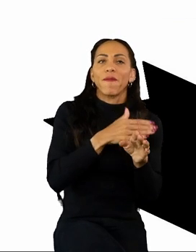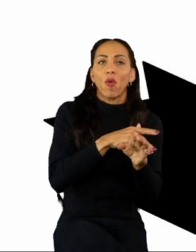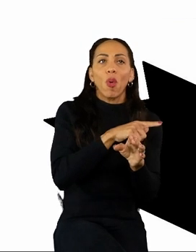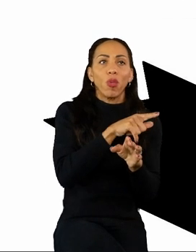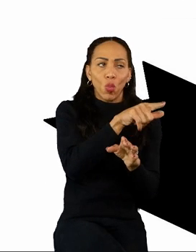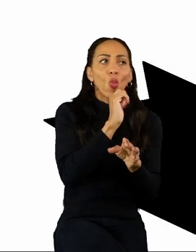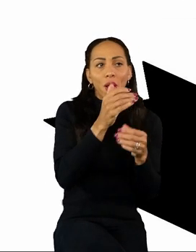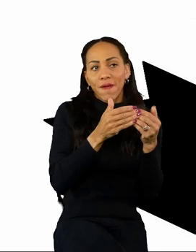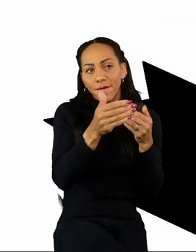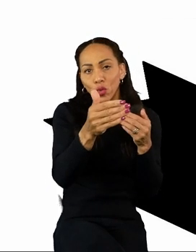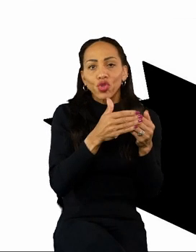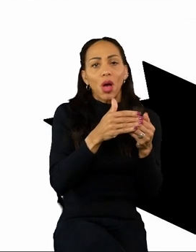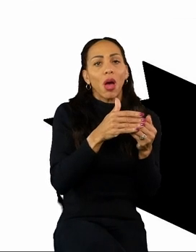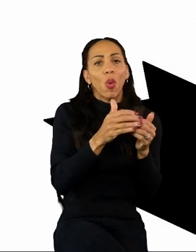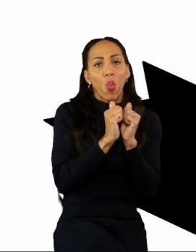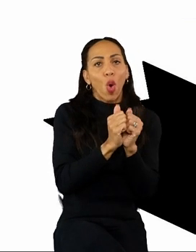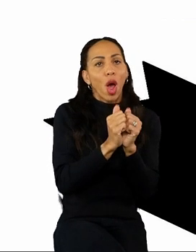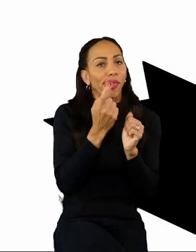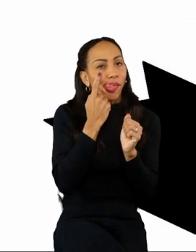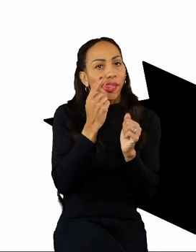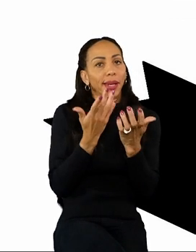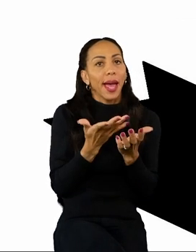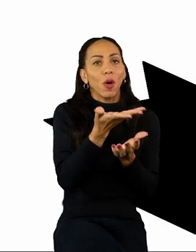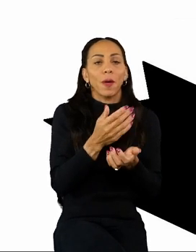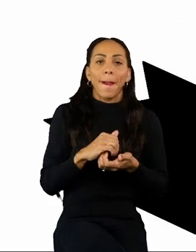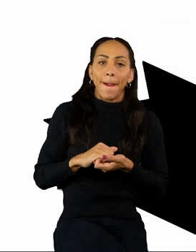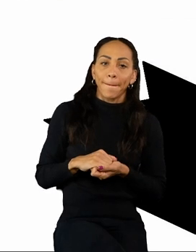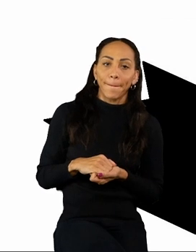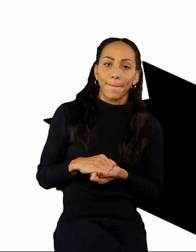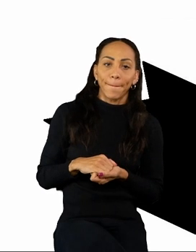Michelle, let's get Michelle in. Fantastic. Okay, excellent. Let's do that then.